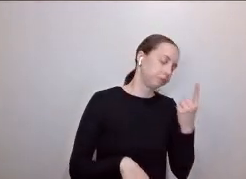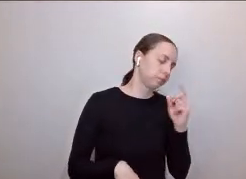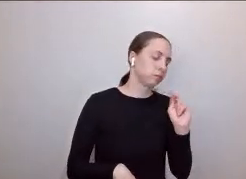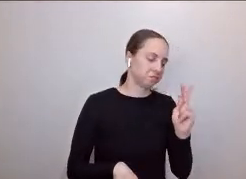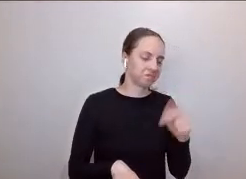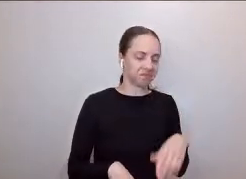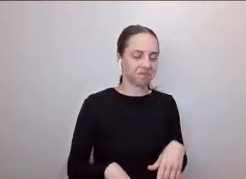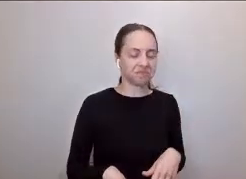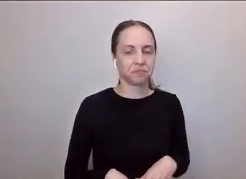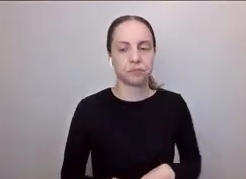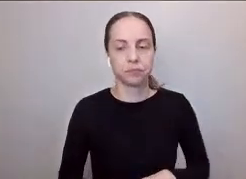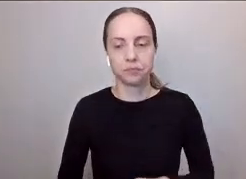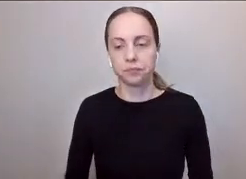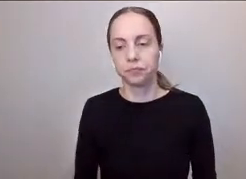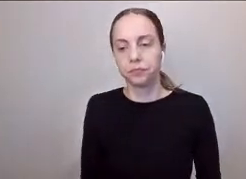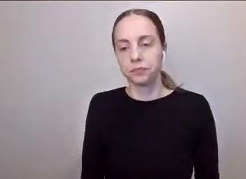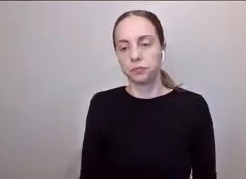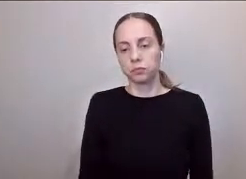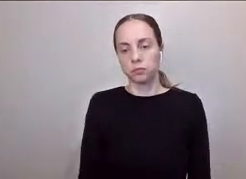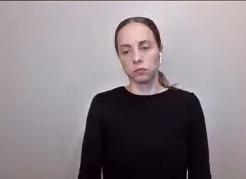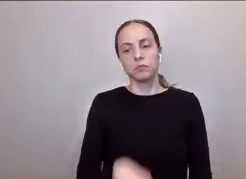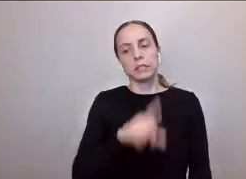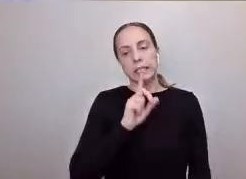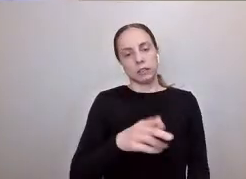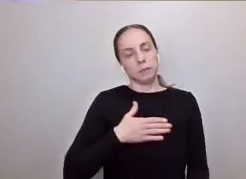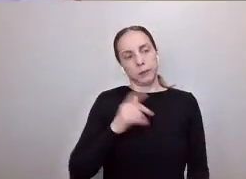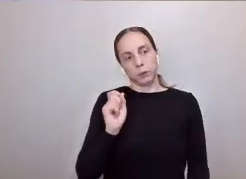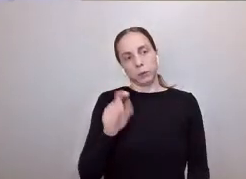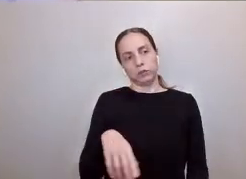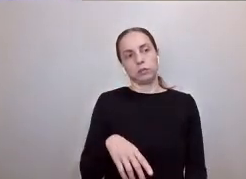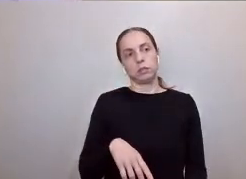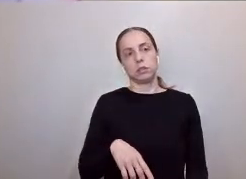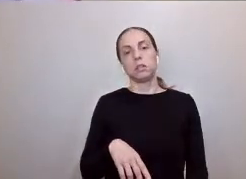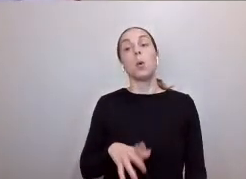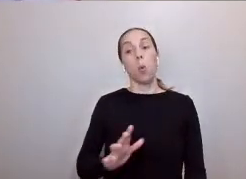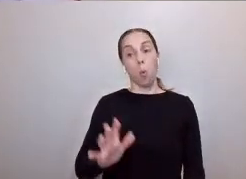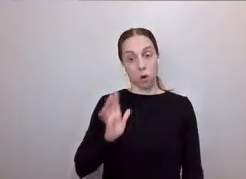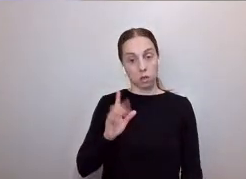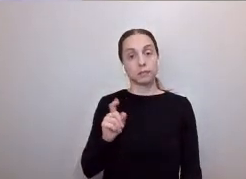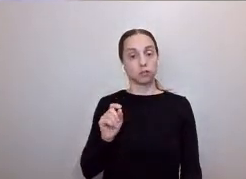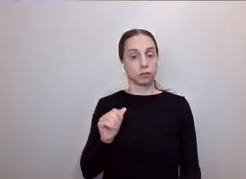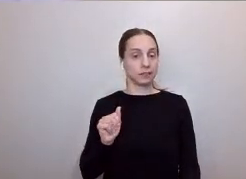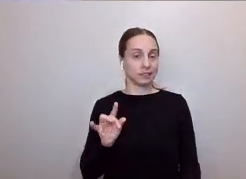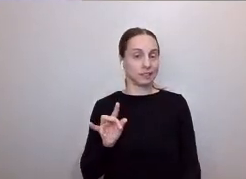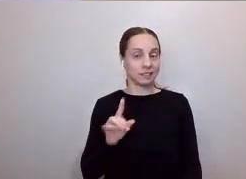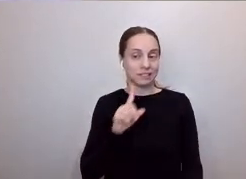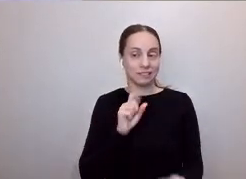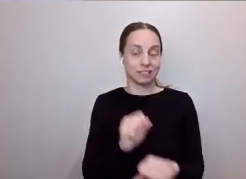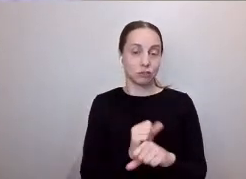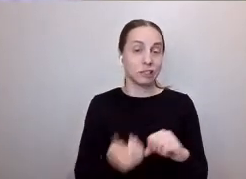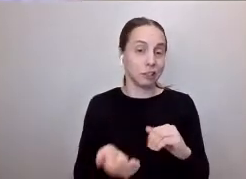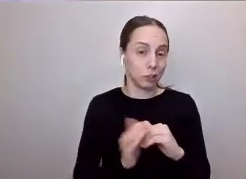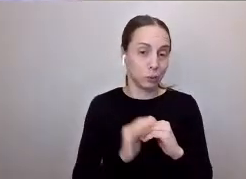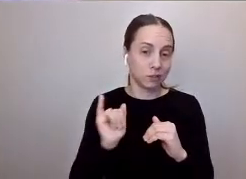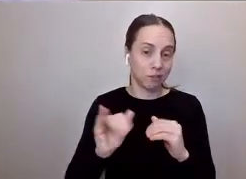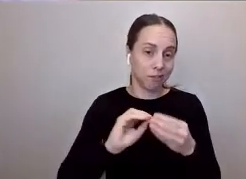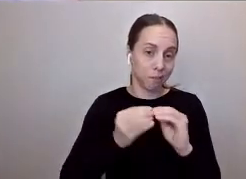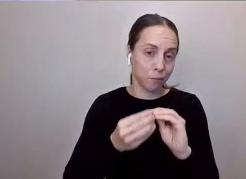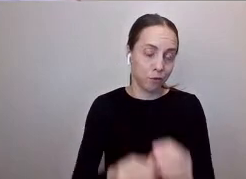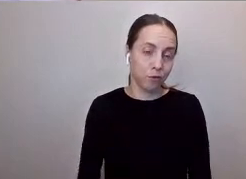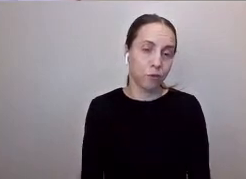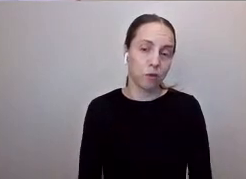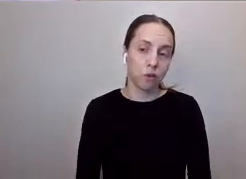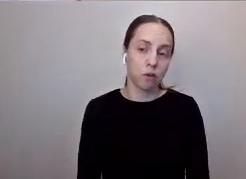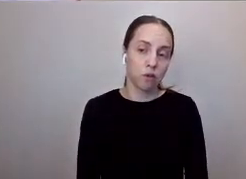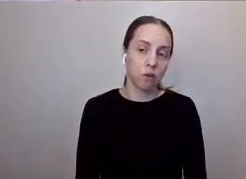So that answers my question, that it was 118, and this actually increases that number to confirm with